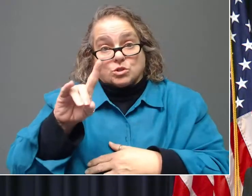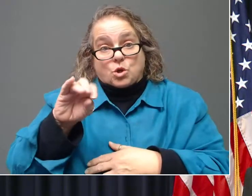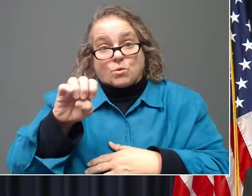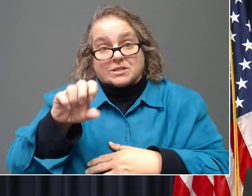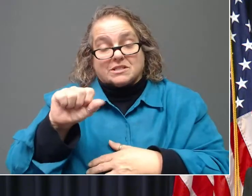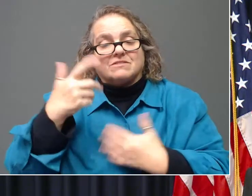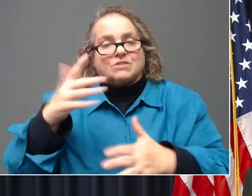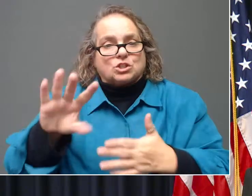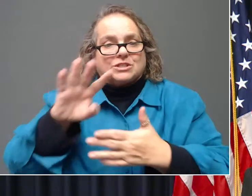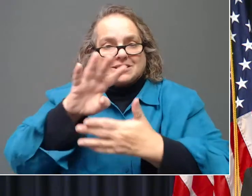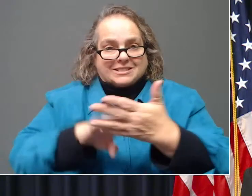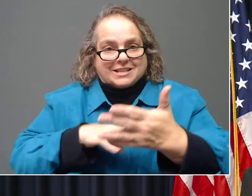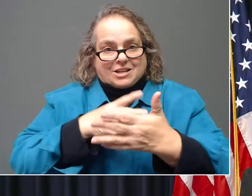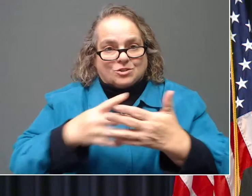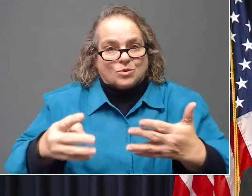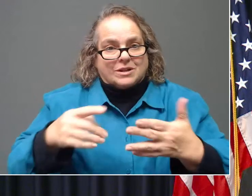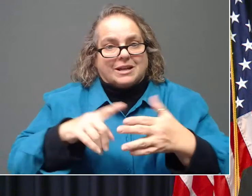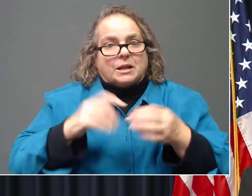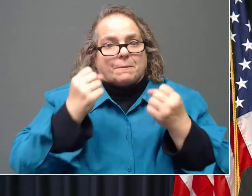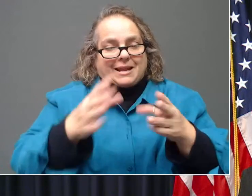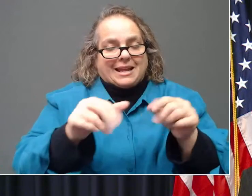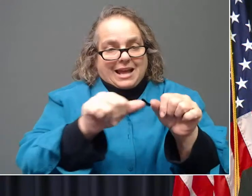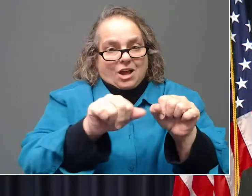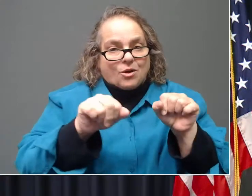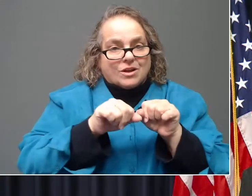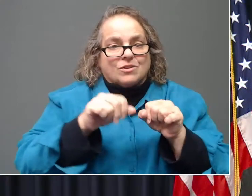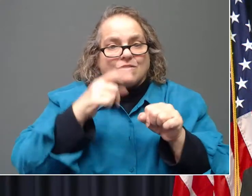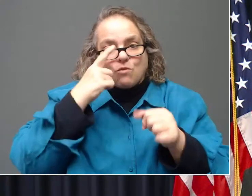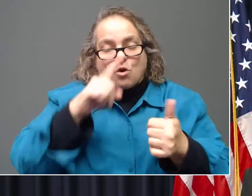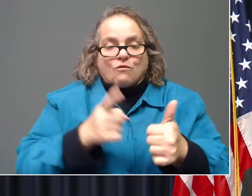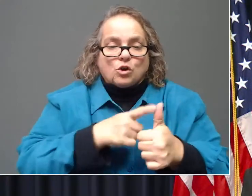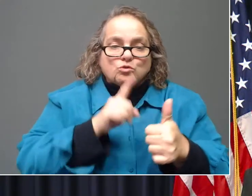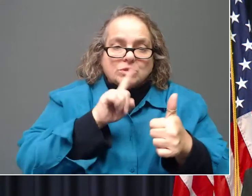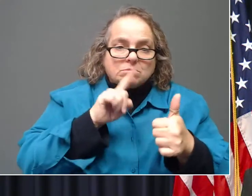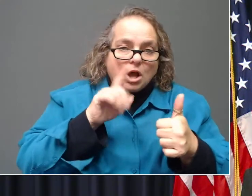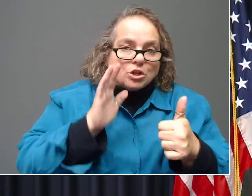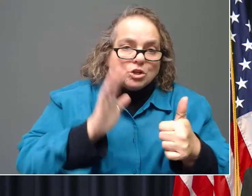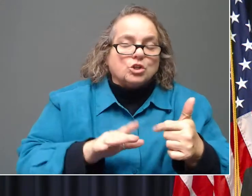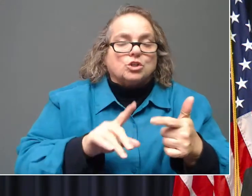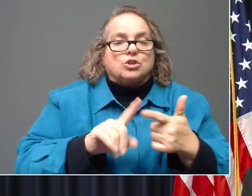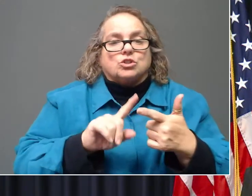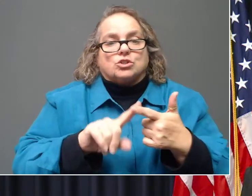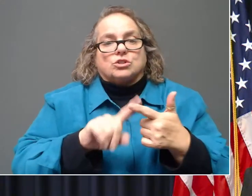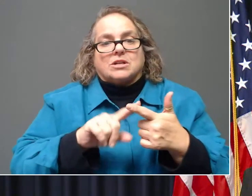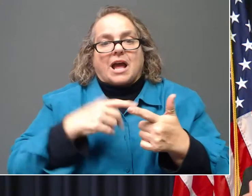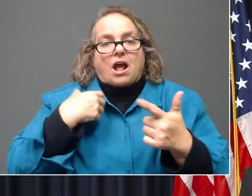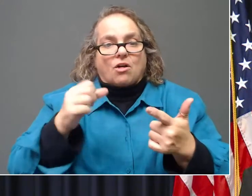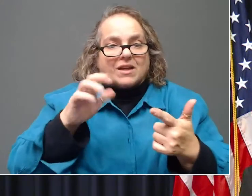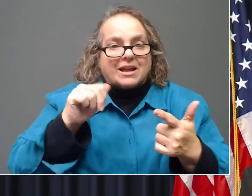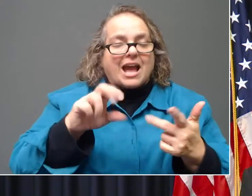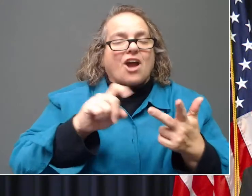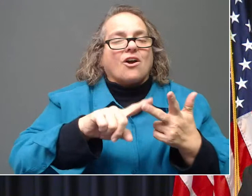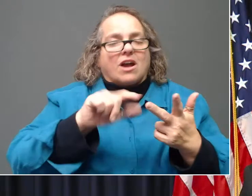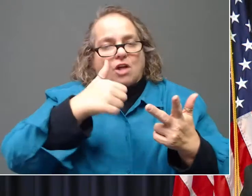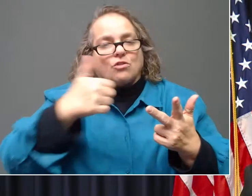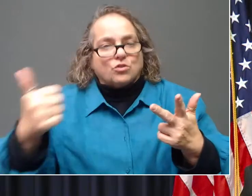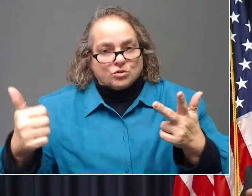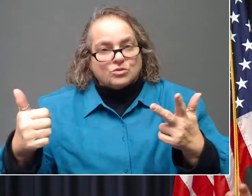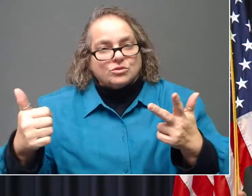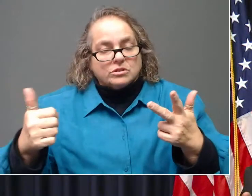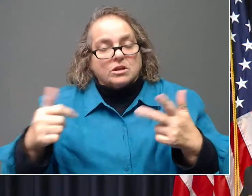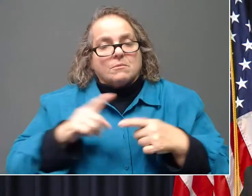certainly in many areas, scheduled for first responders and others. But that's our